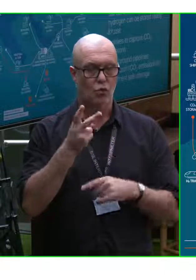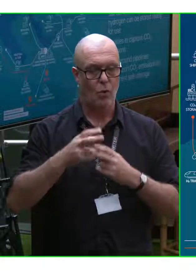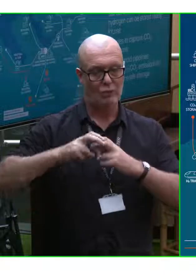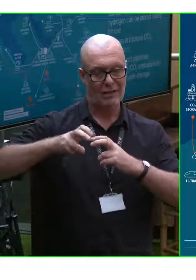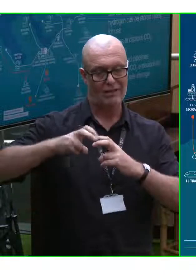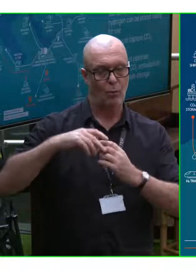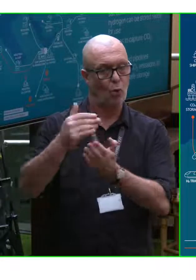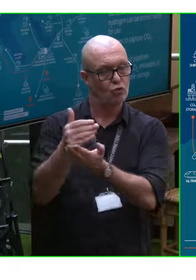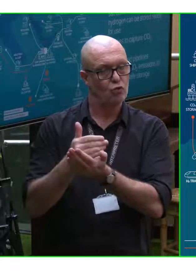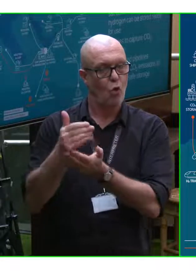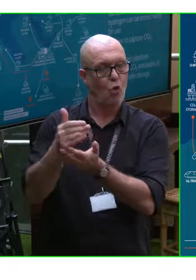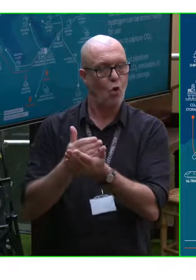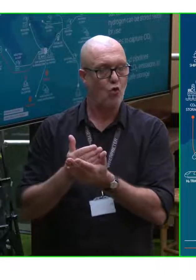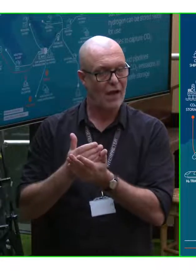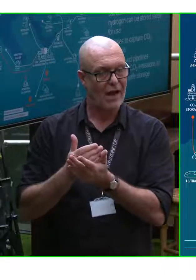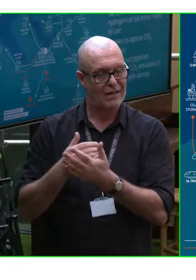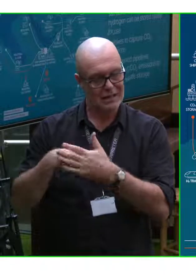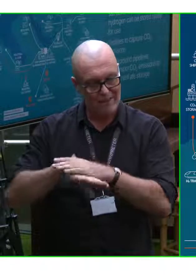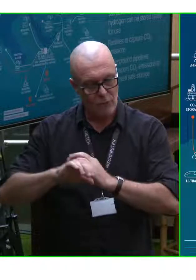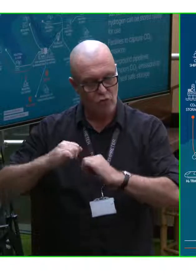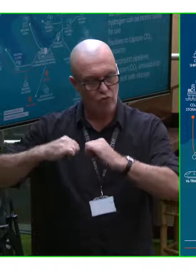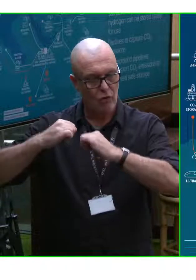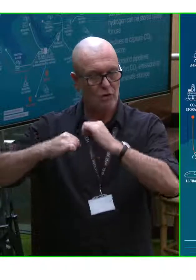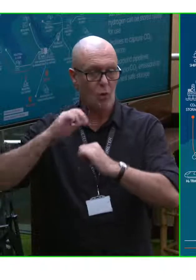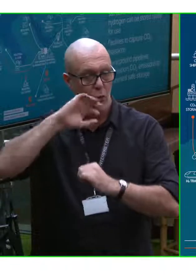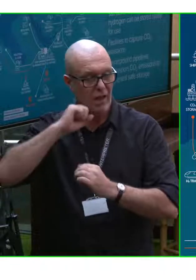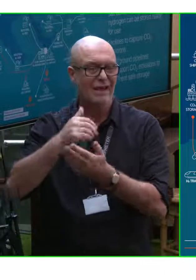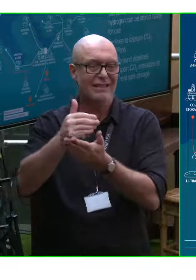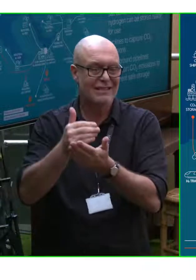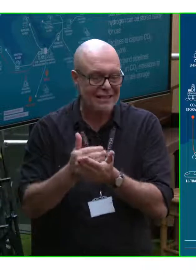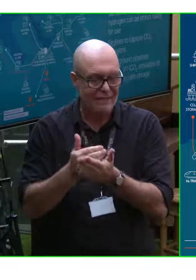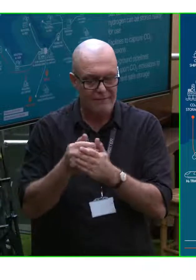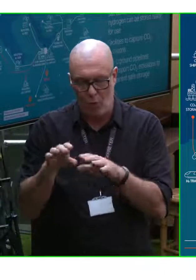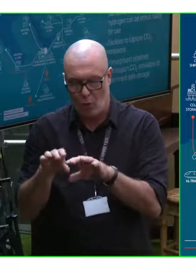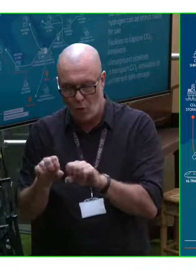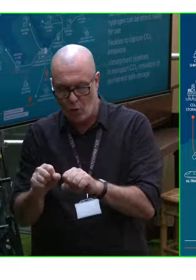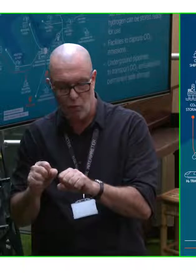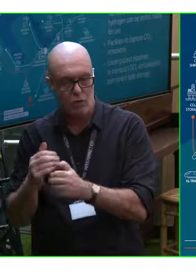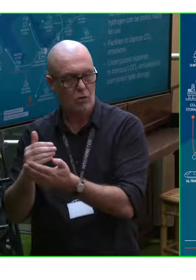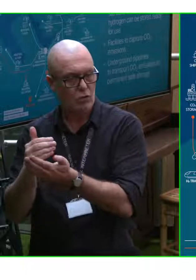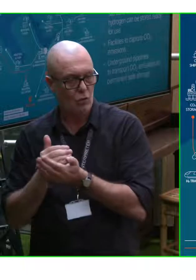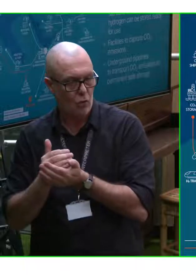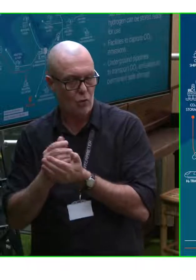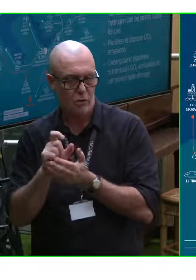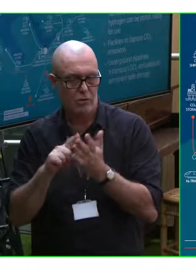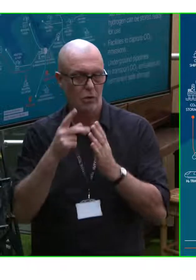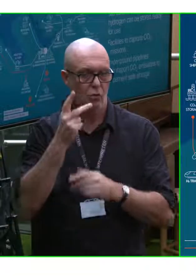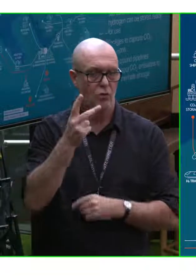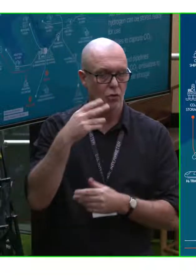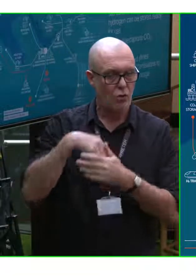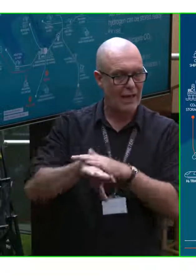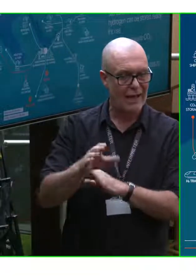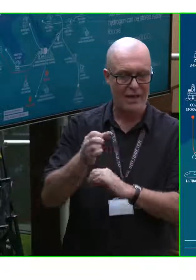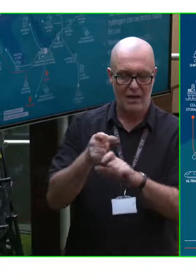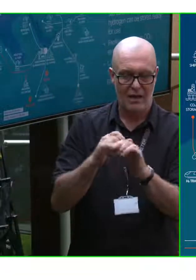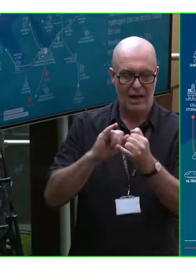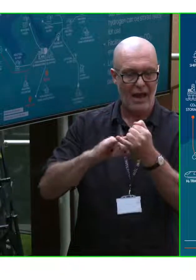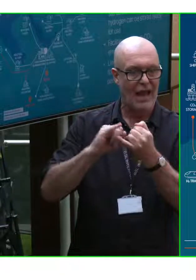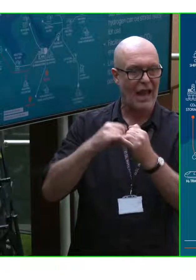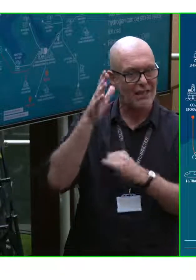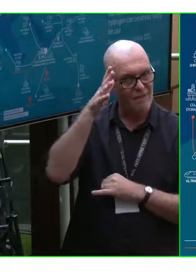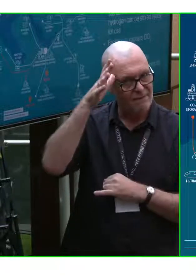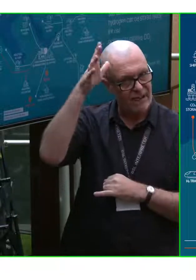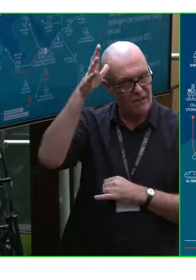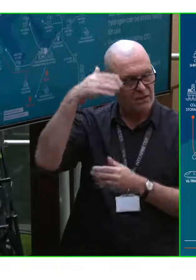storage infrastructure. We will be safely and securely storing CO2 in gas fields in the Liverpool